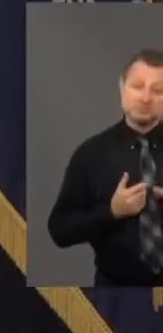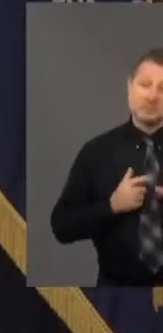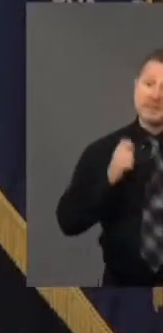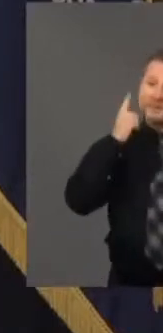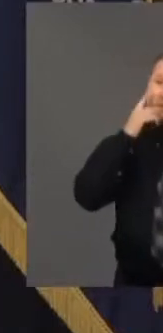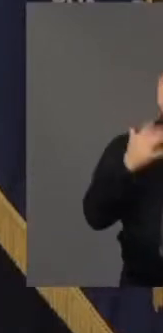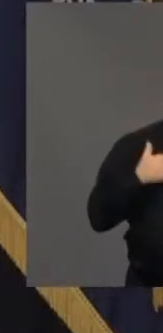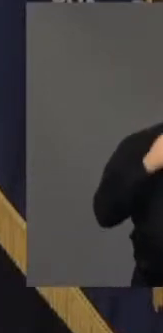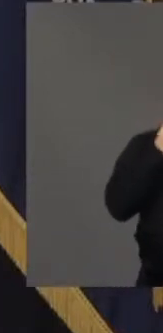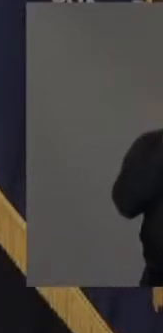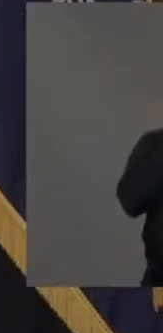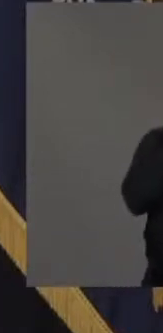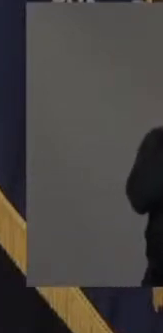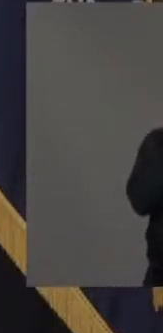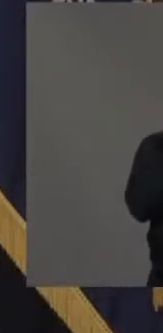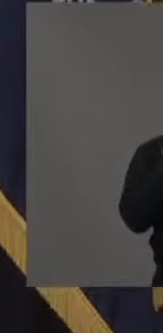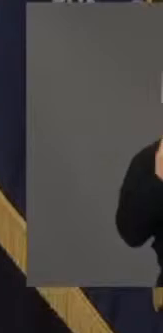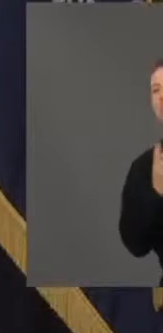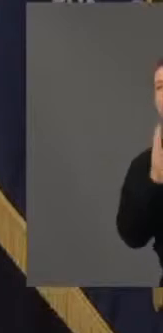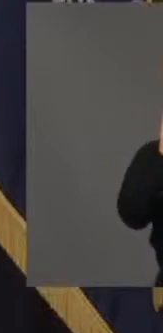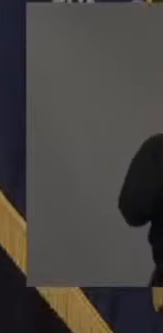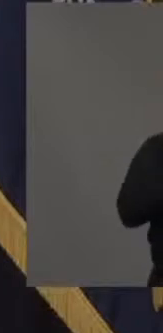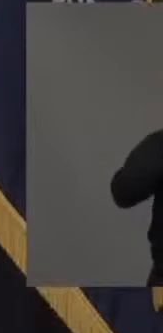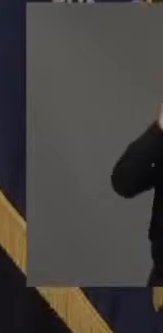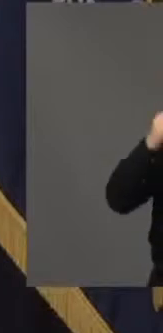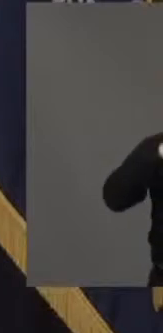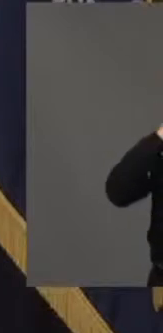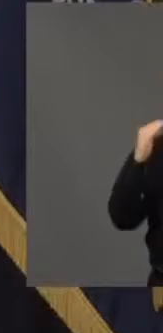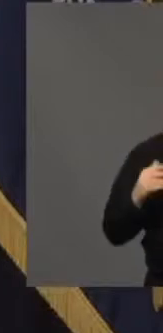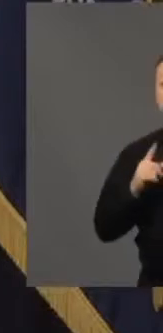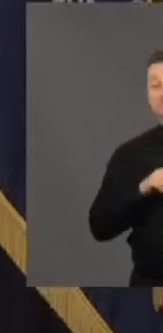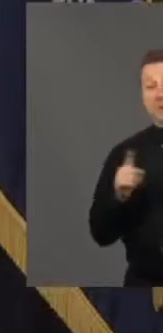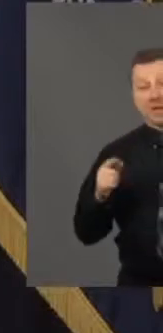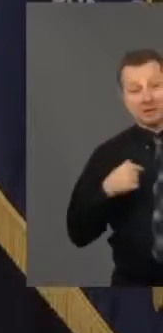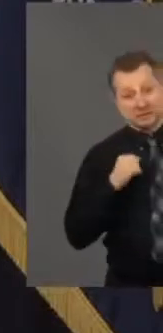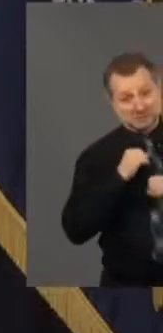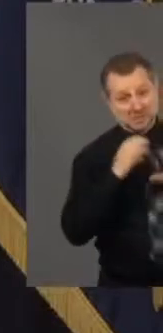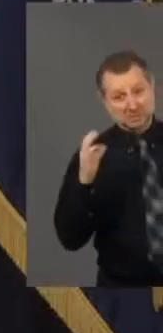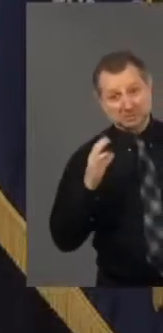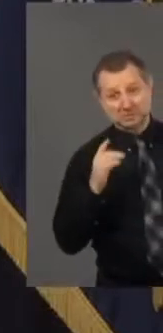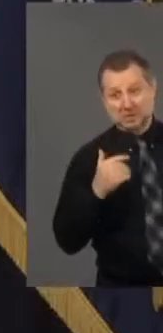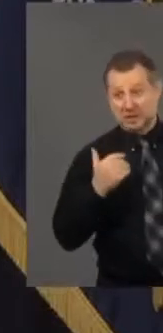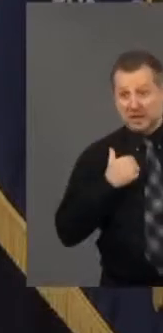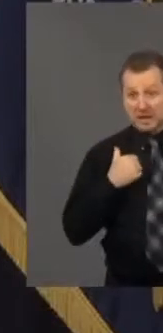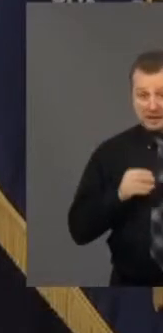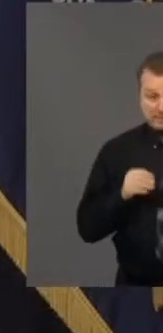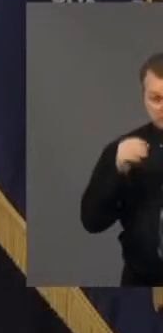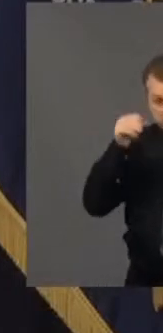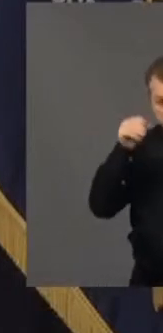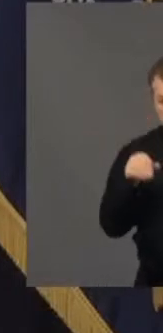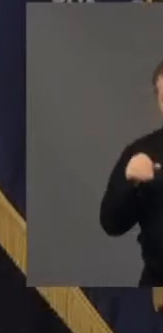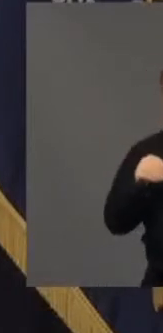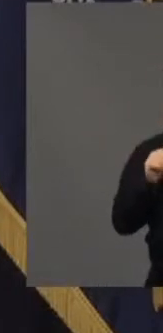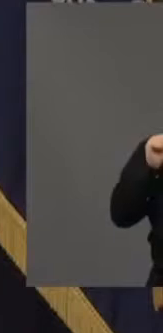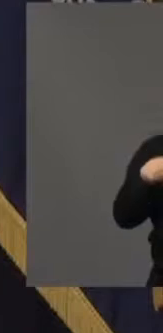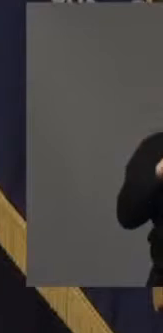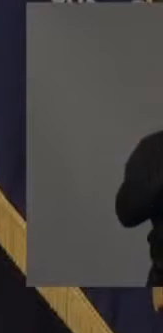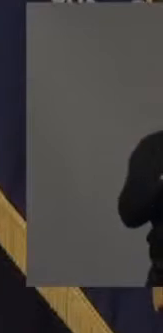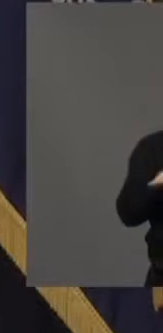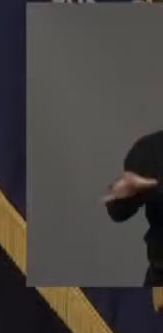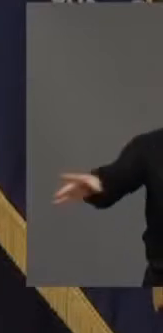filtration. But you have a filter that can filter out the COVID virus?